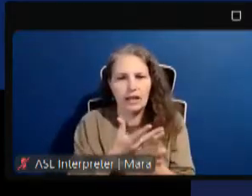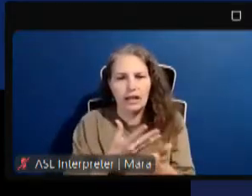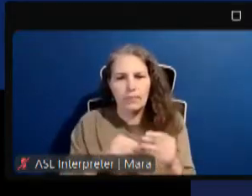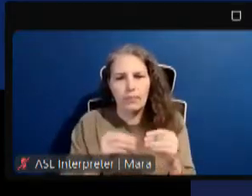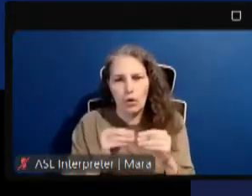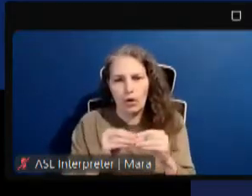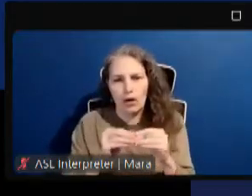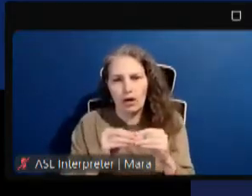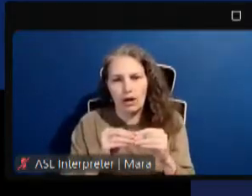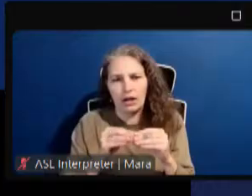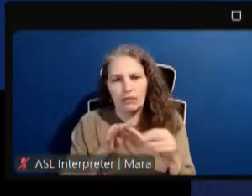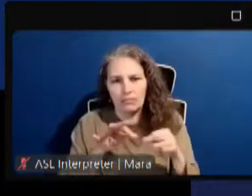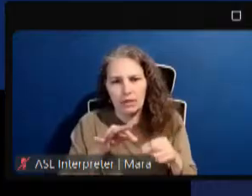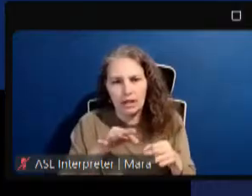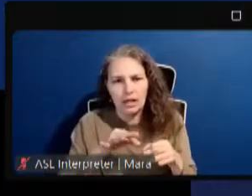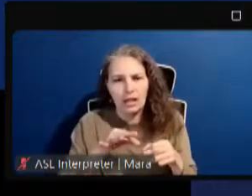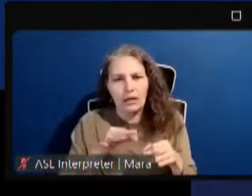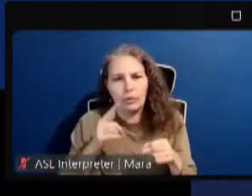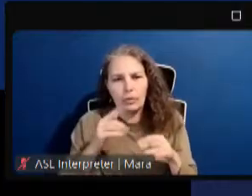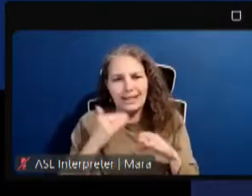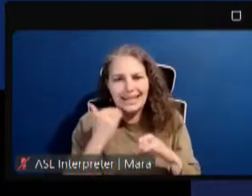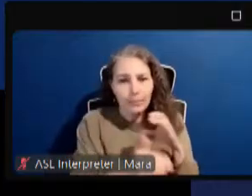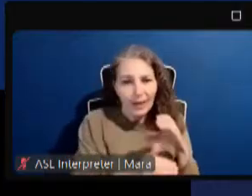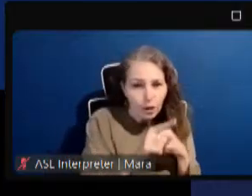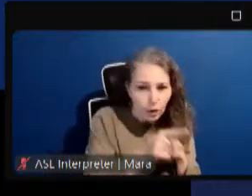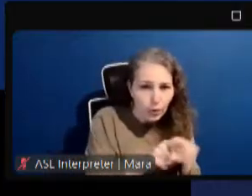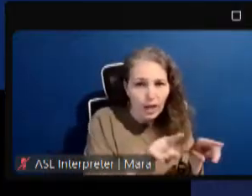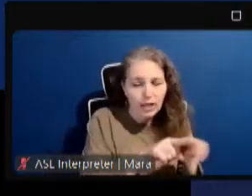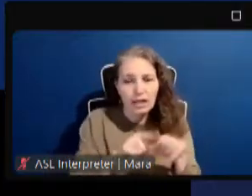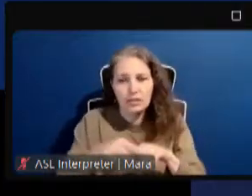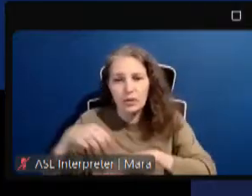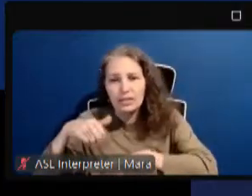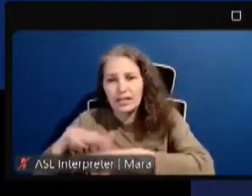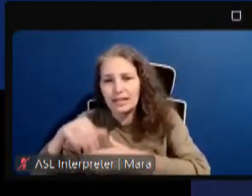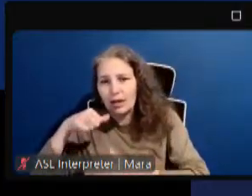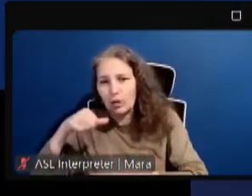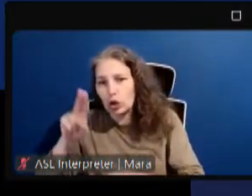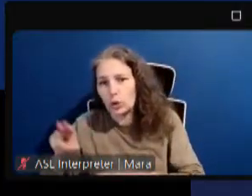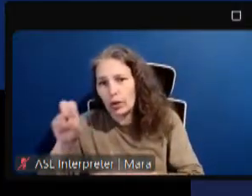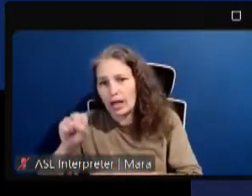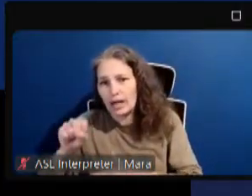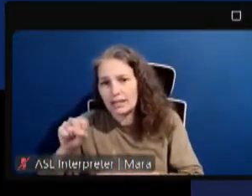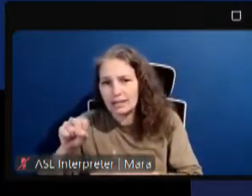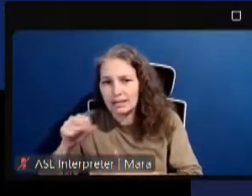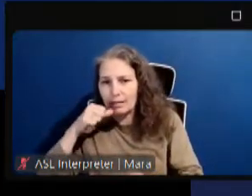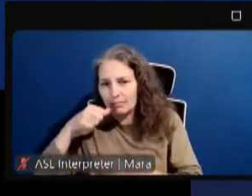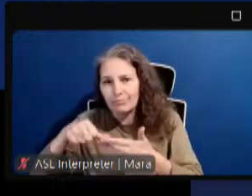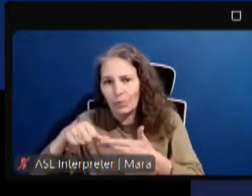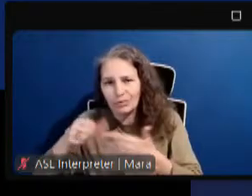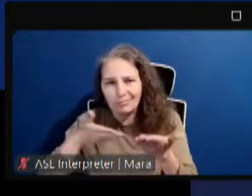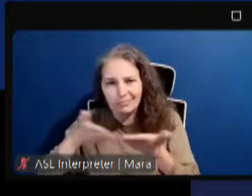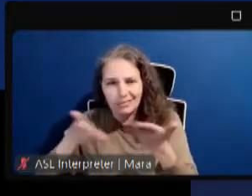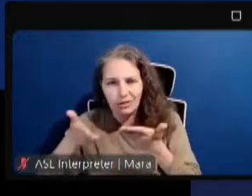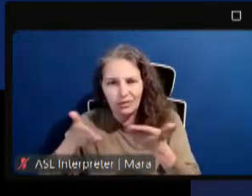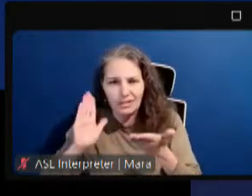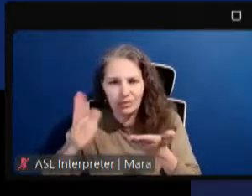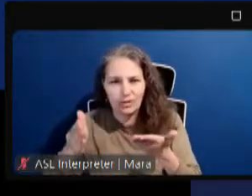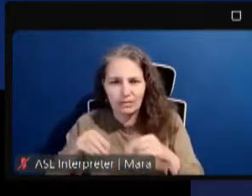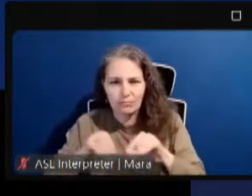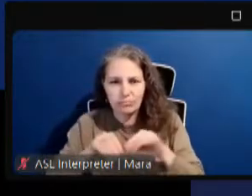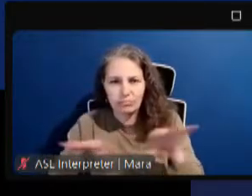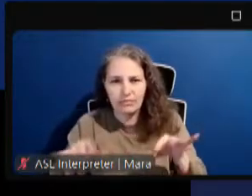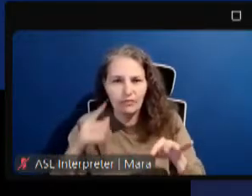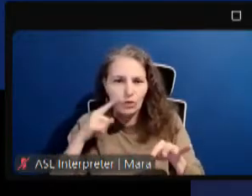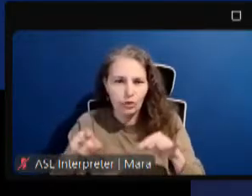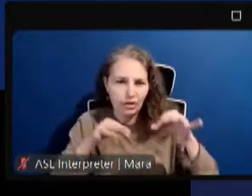U.S. Postal Service to further explain how this works and how it impacts